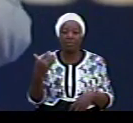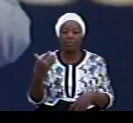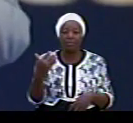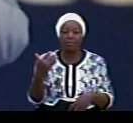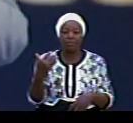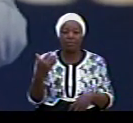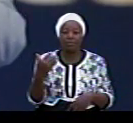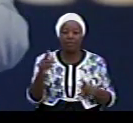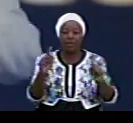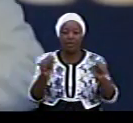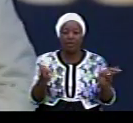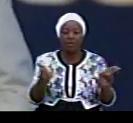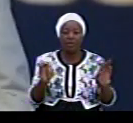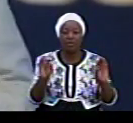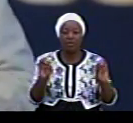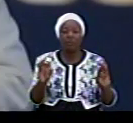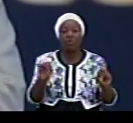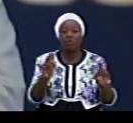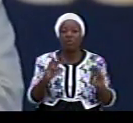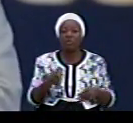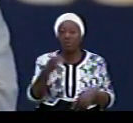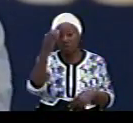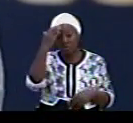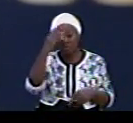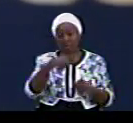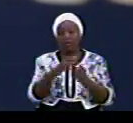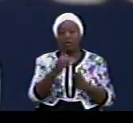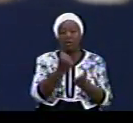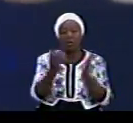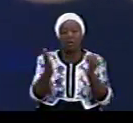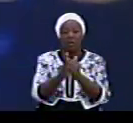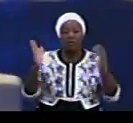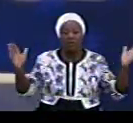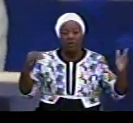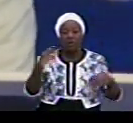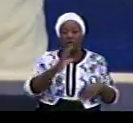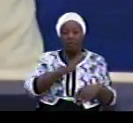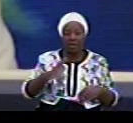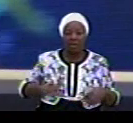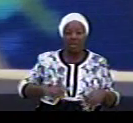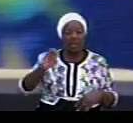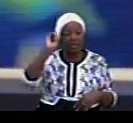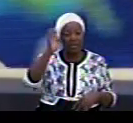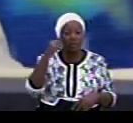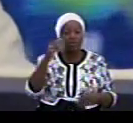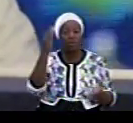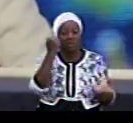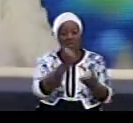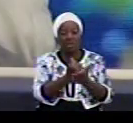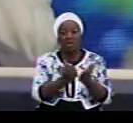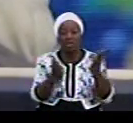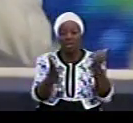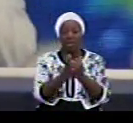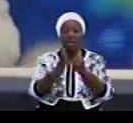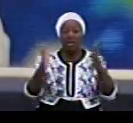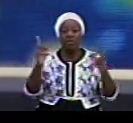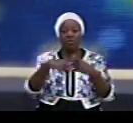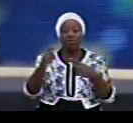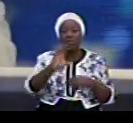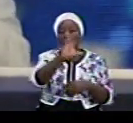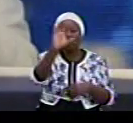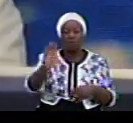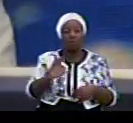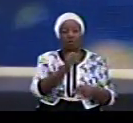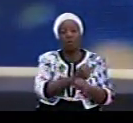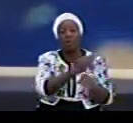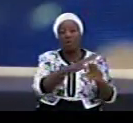Thomas knew about the crucifixion of Christ. He was nailed to the cross. He knew